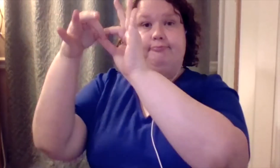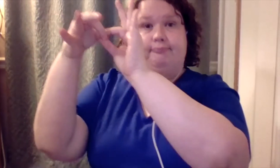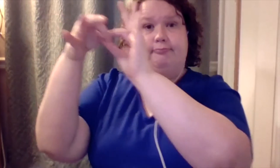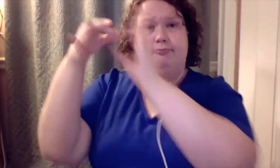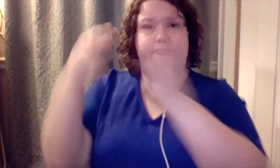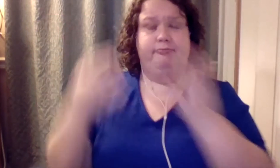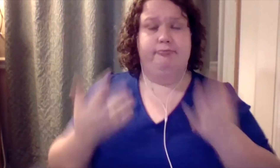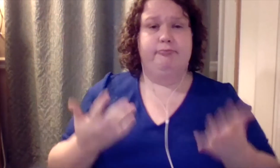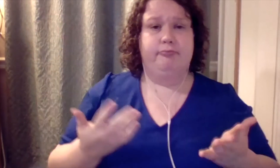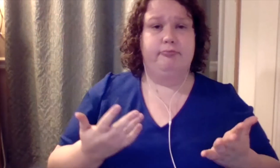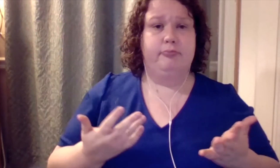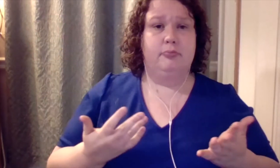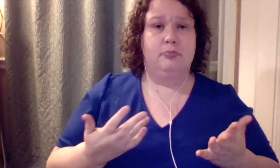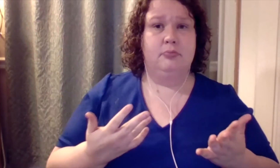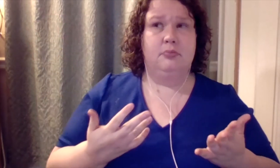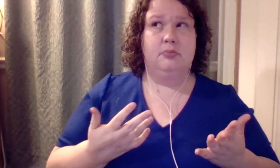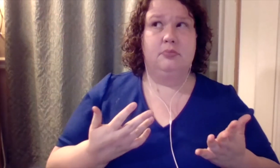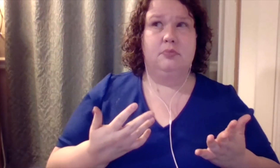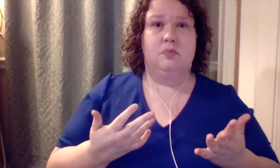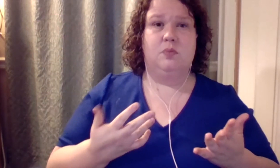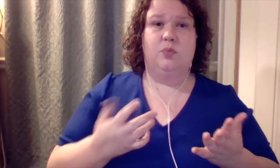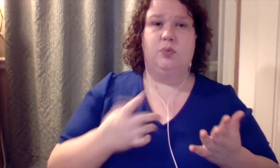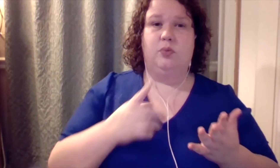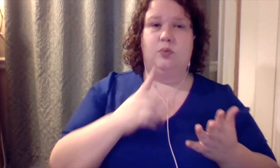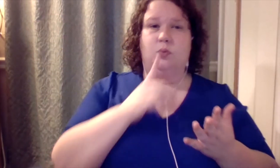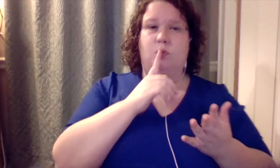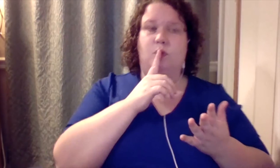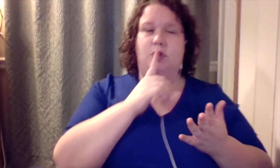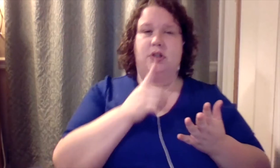district, to me, those are the kinds of